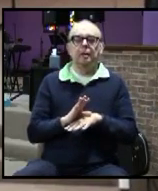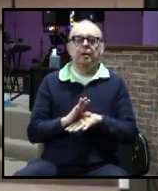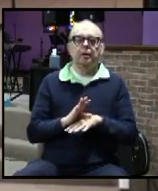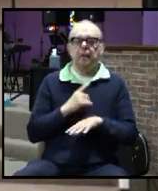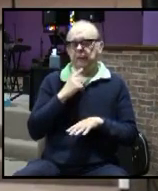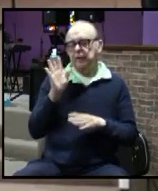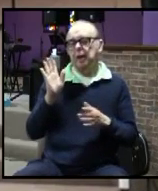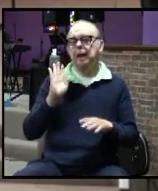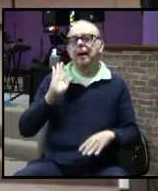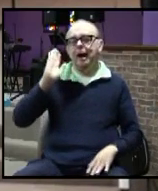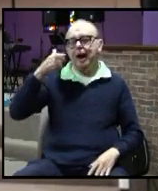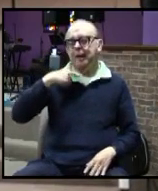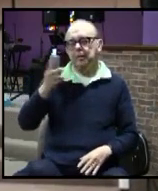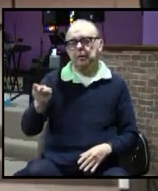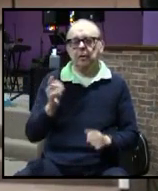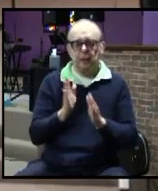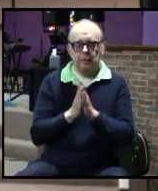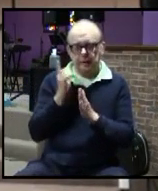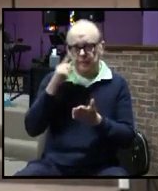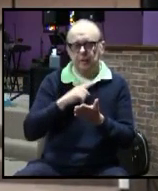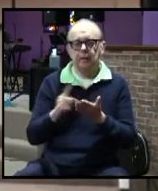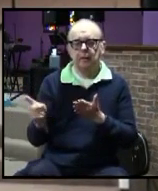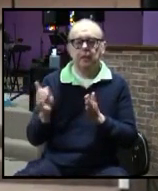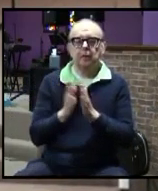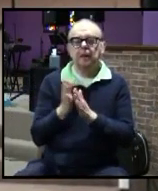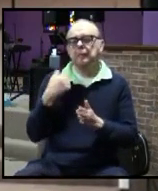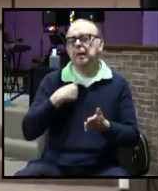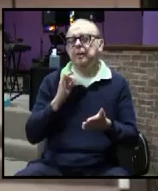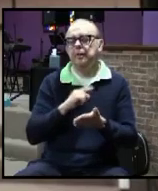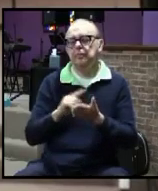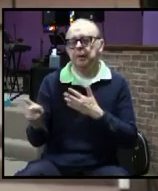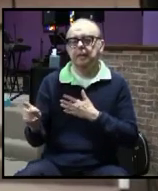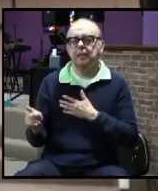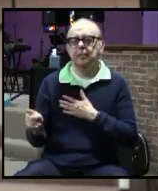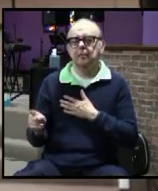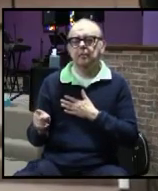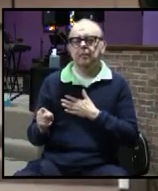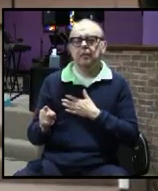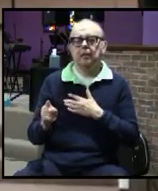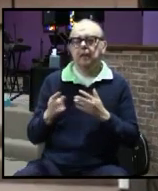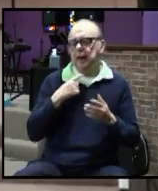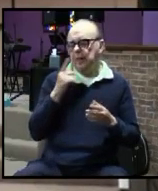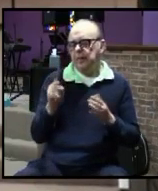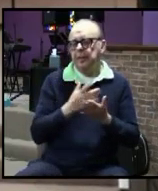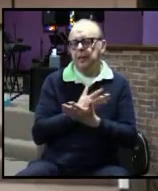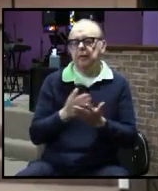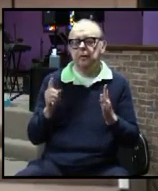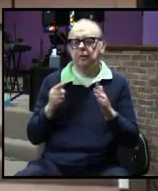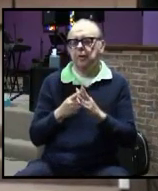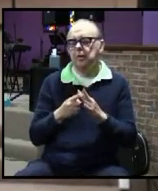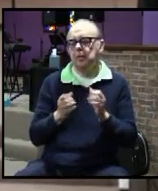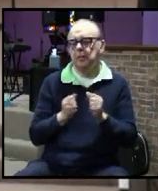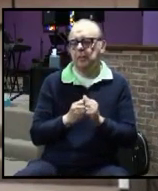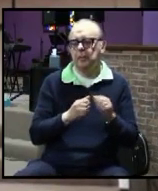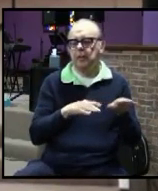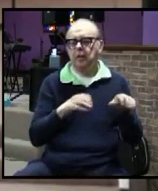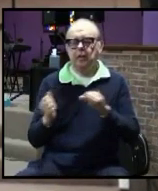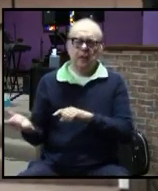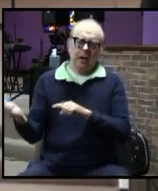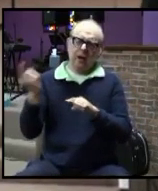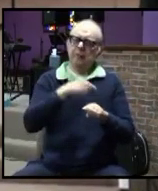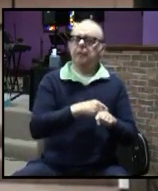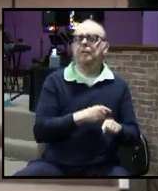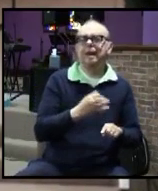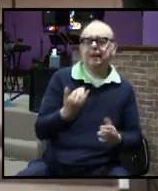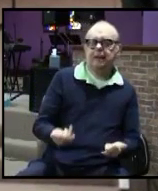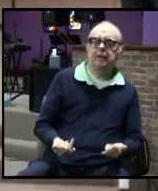wants me to send greetings to you. They're praying for you this week, praying for me this week. And I just want to kind of tell you how things started off. I was leaving yesterday to